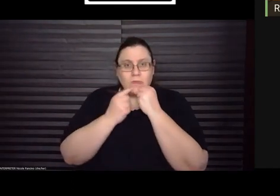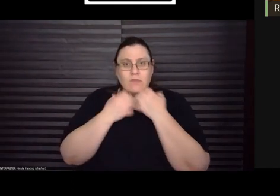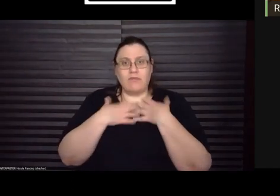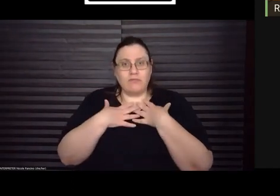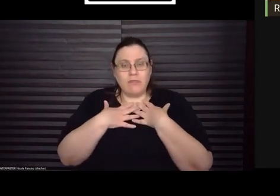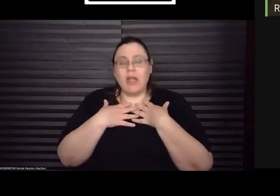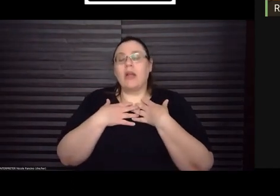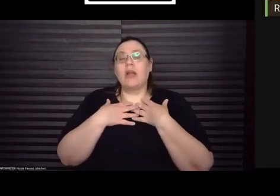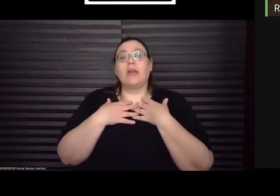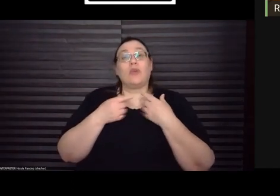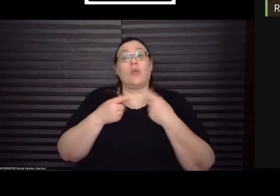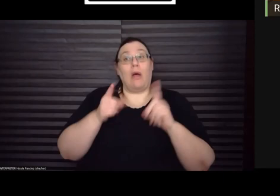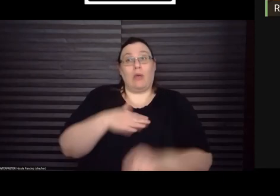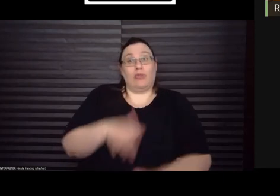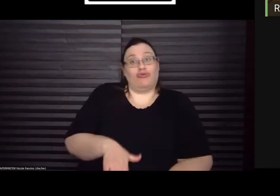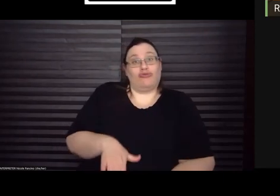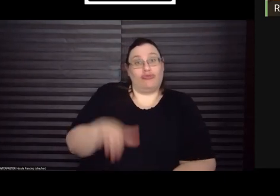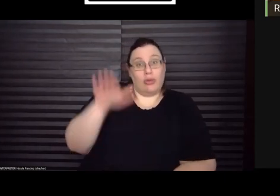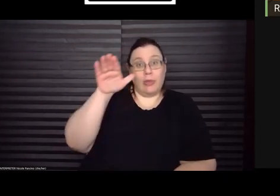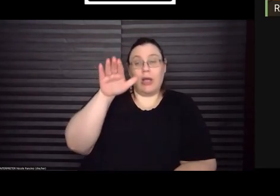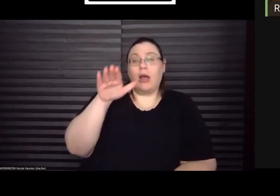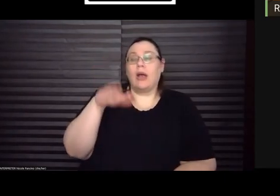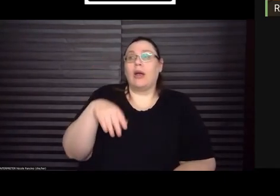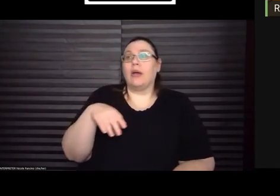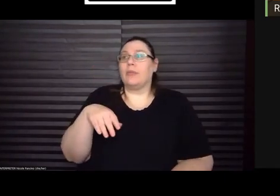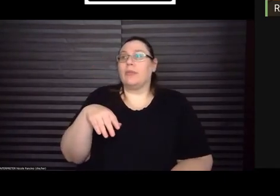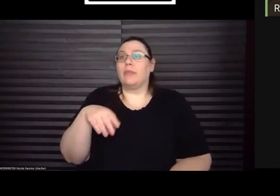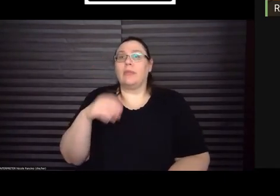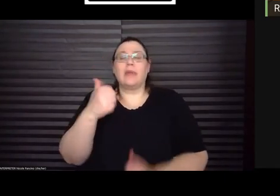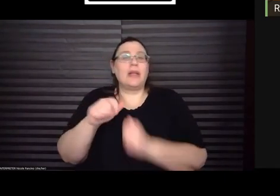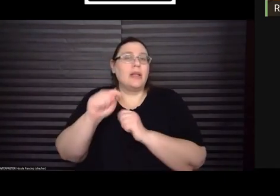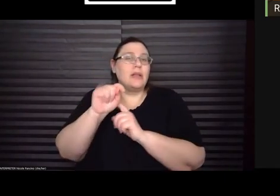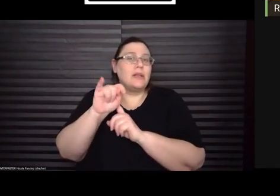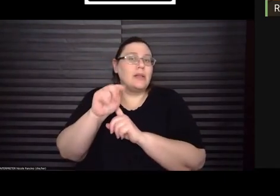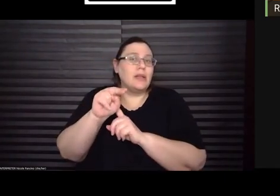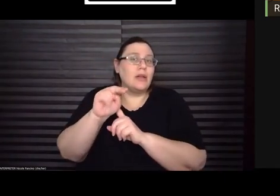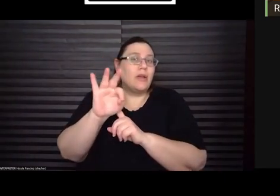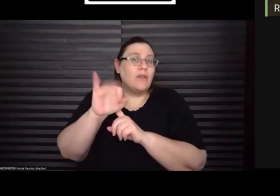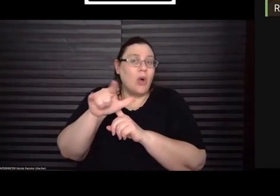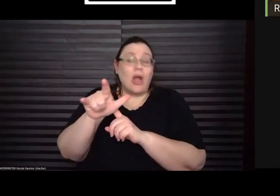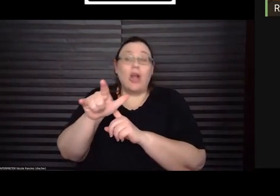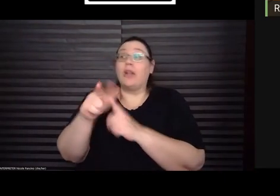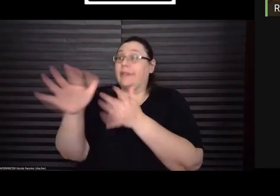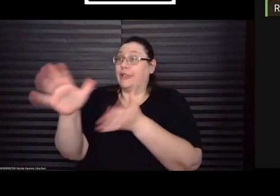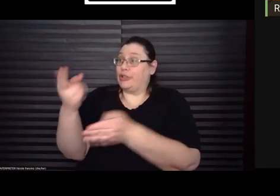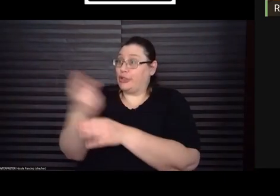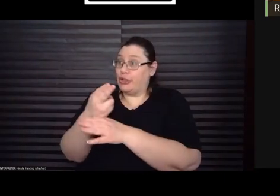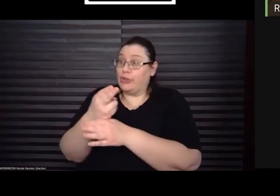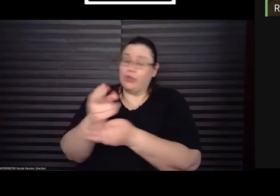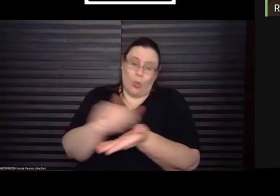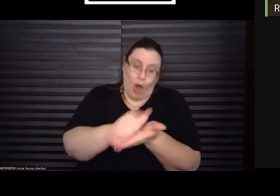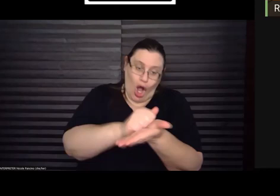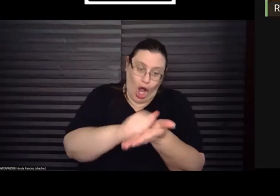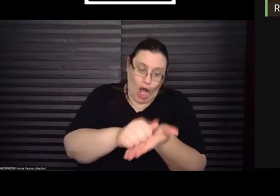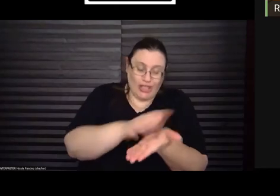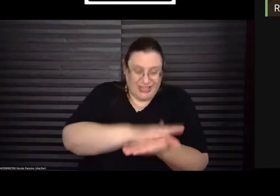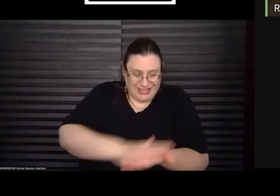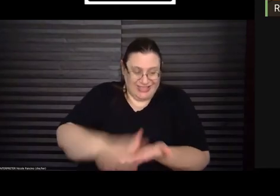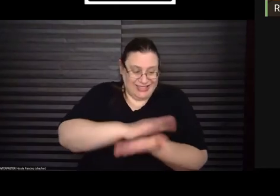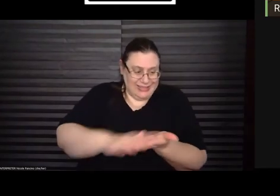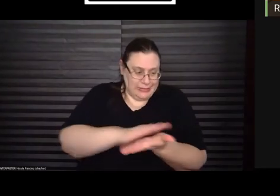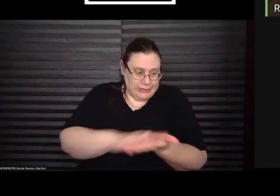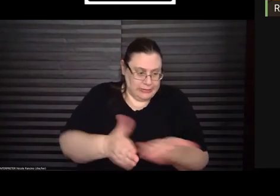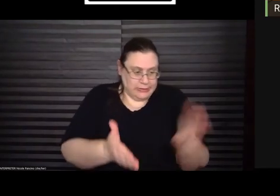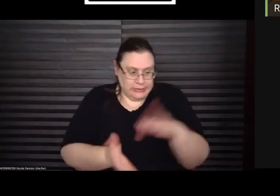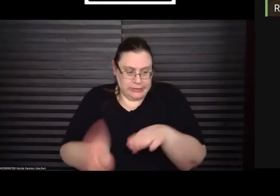seriously. And so when I was growing up, you know, every like piece of tinfoil had to be washed and, you know, sort of flattened and folded